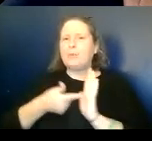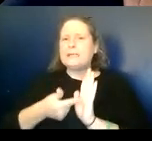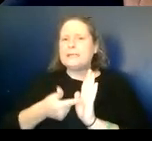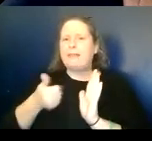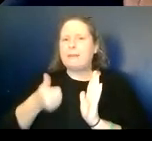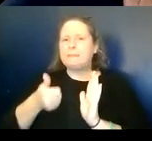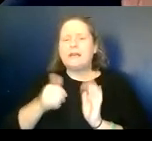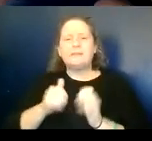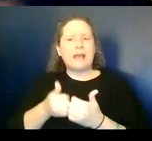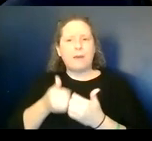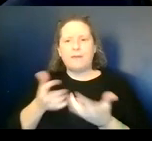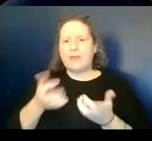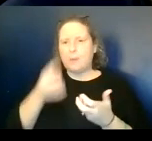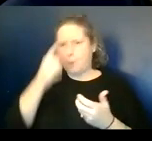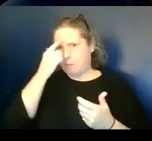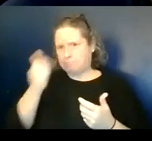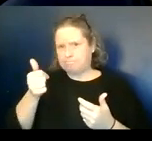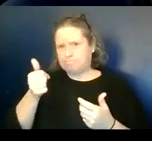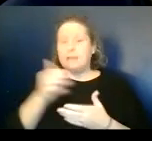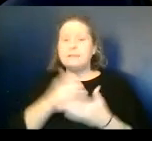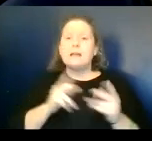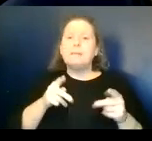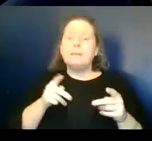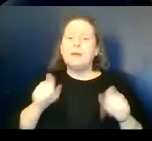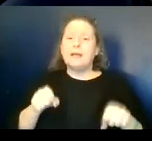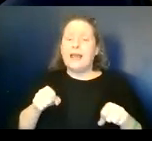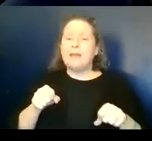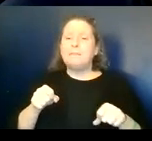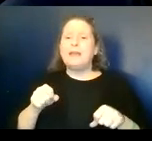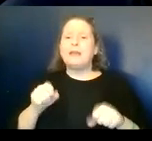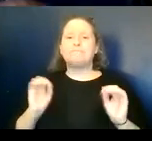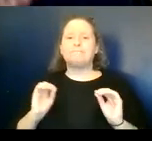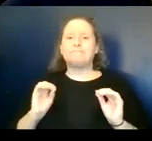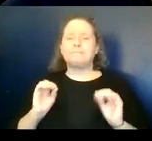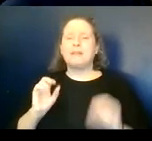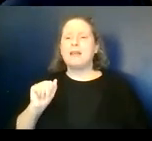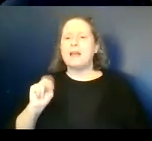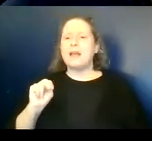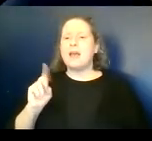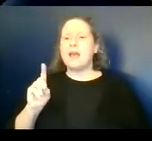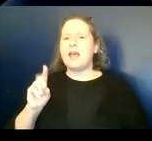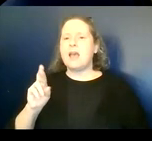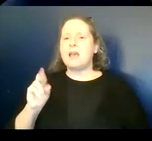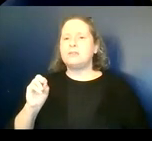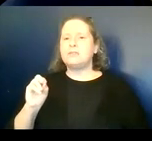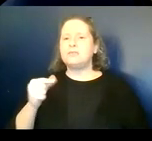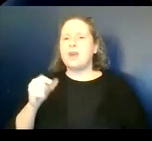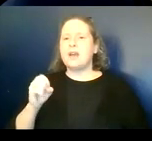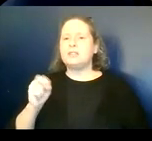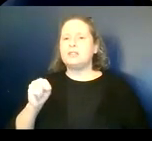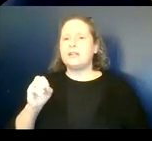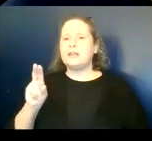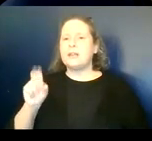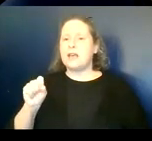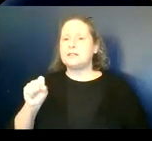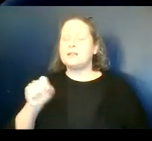express themselves what they call androgynous, where they could, or non-binary, also they call it,